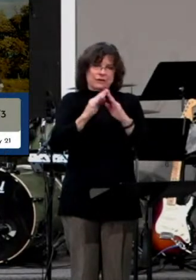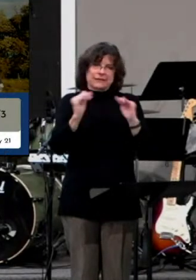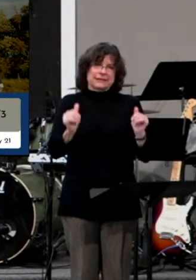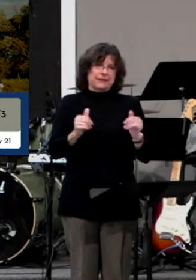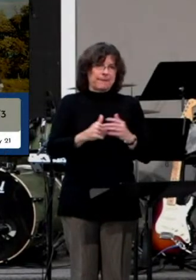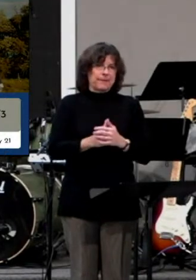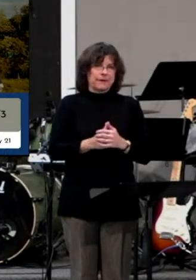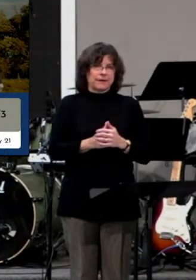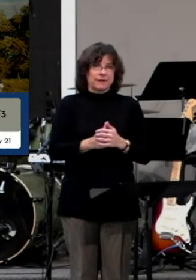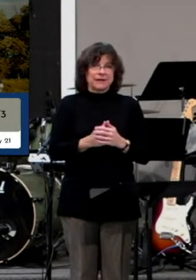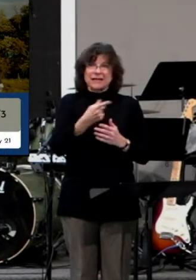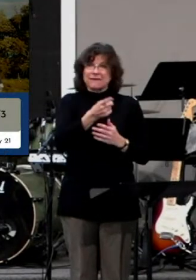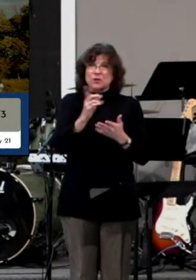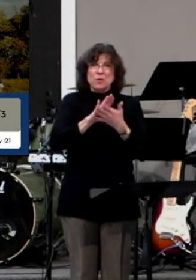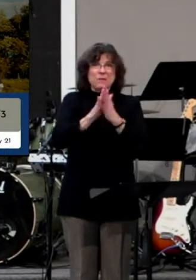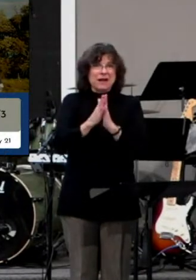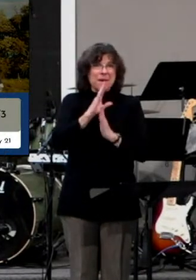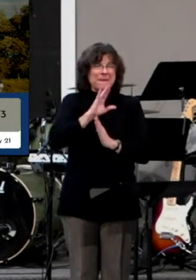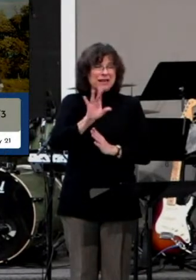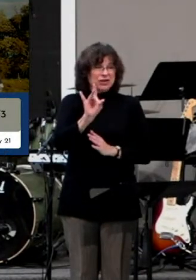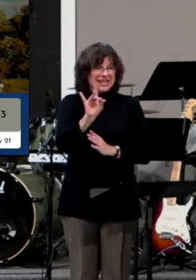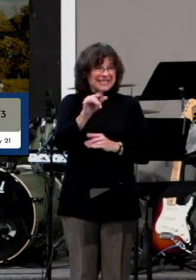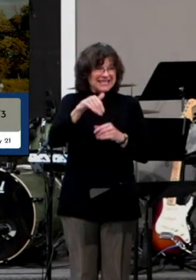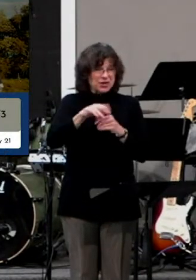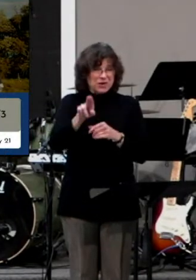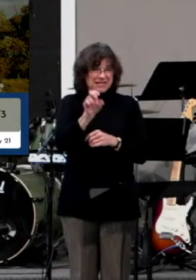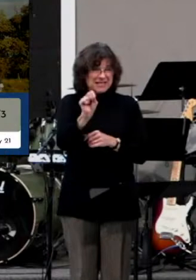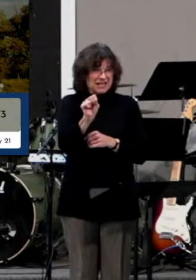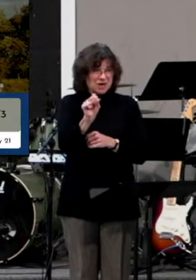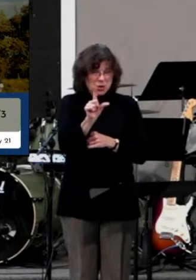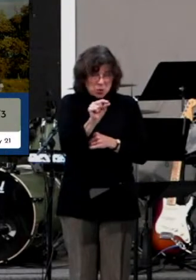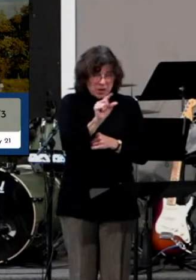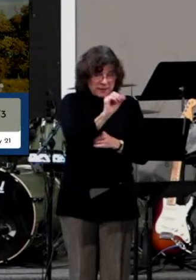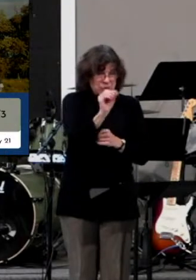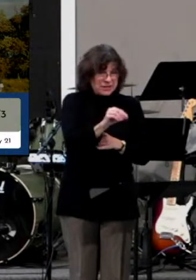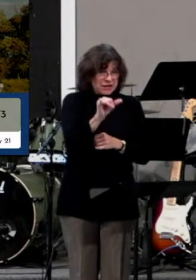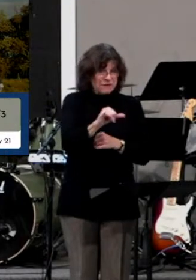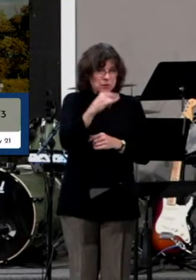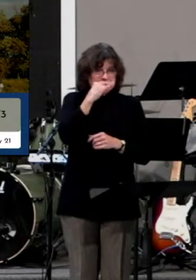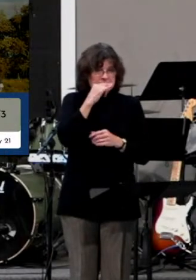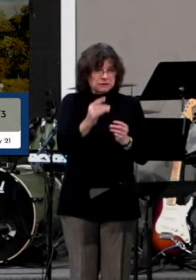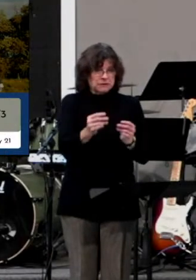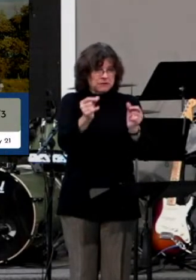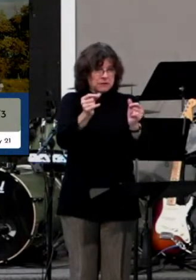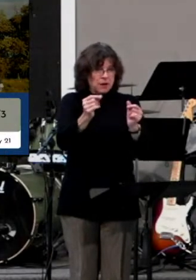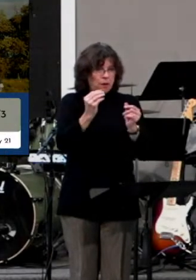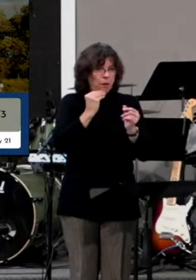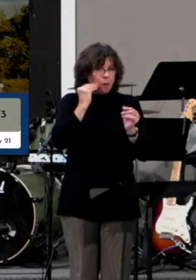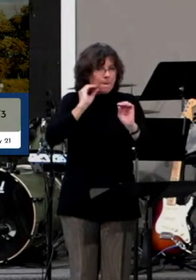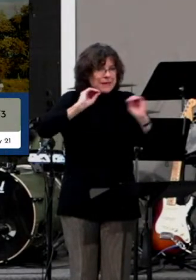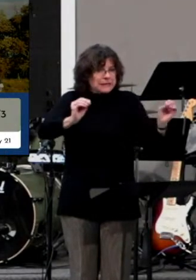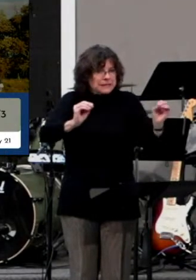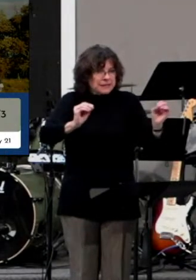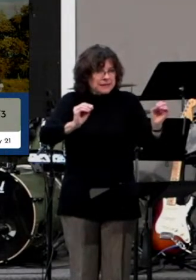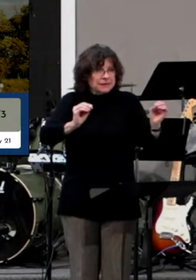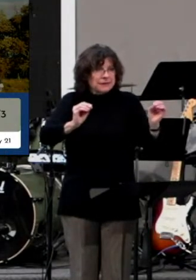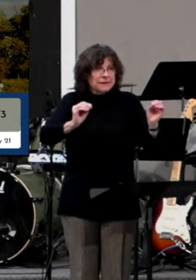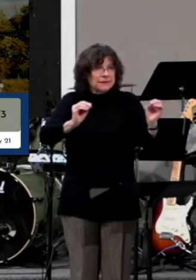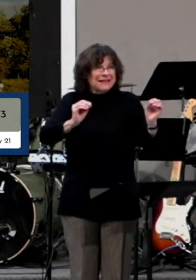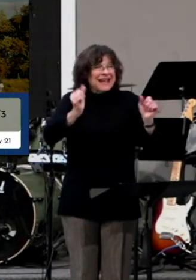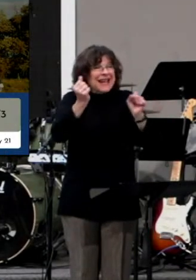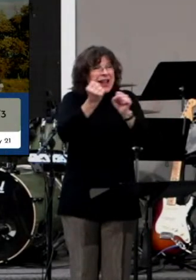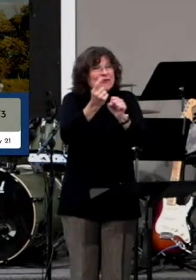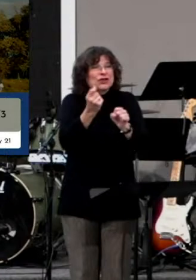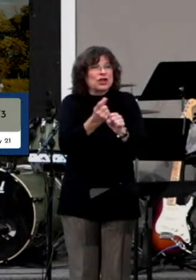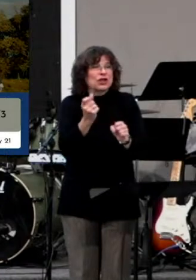in the United States, 20% of those kids are instantly homeless. Every year in the United States, we